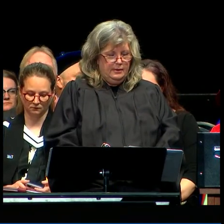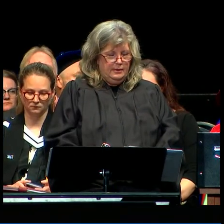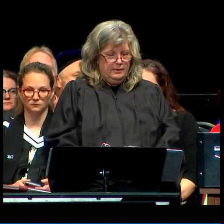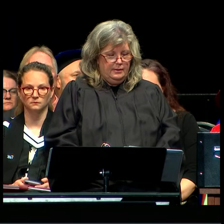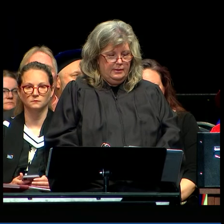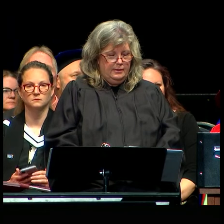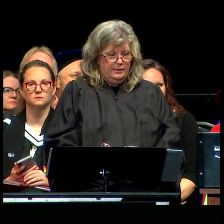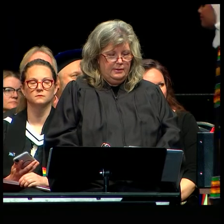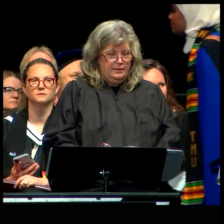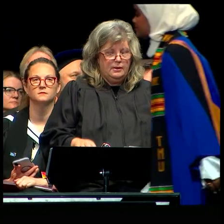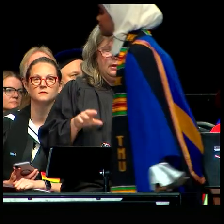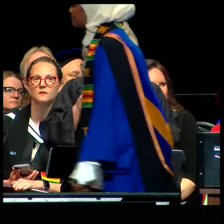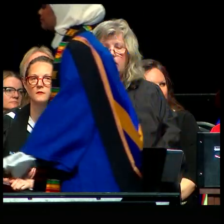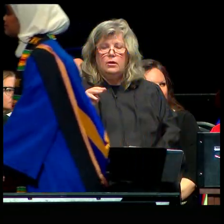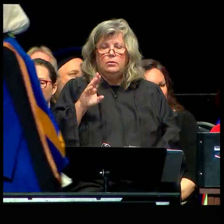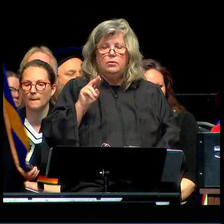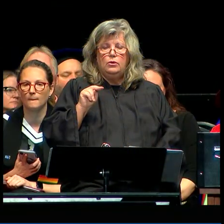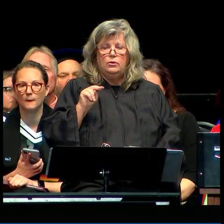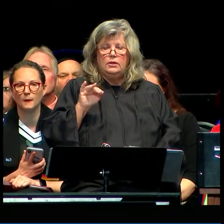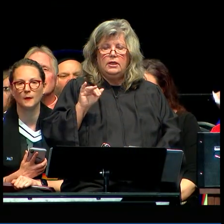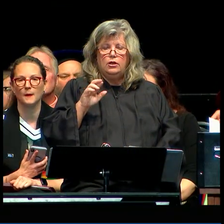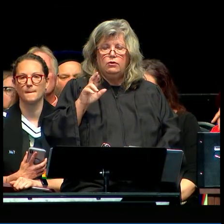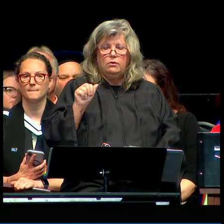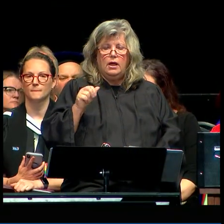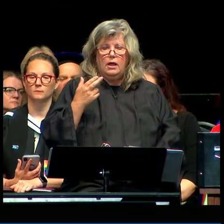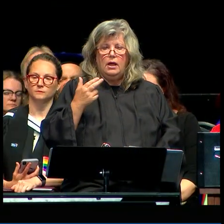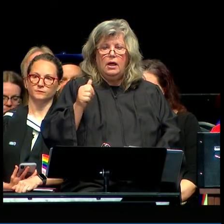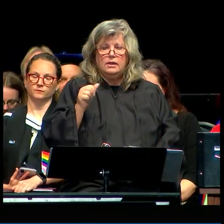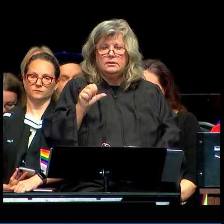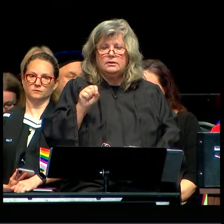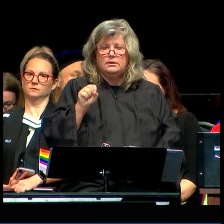Munira Hassan, with distinction.